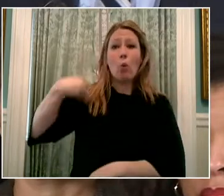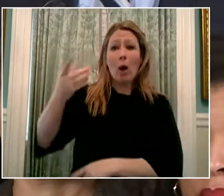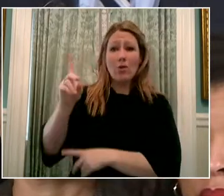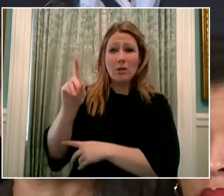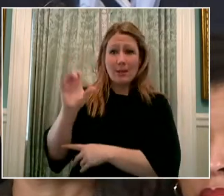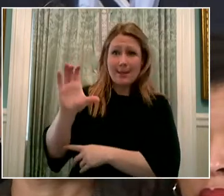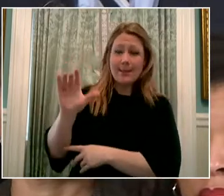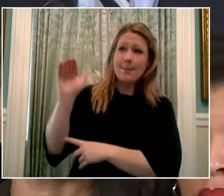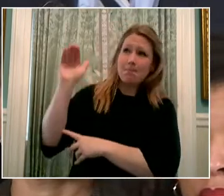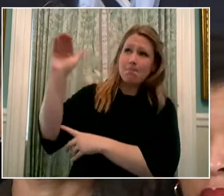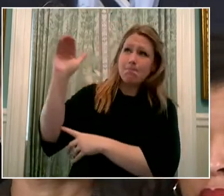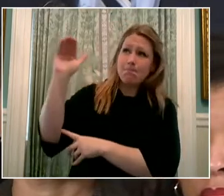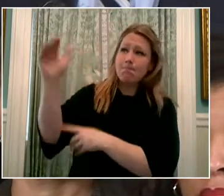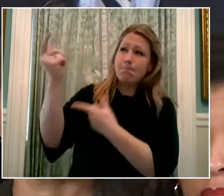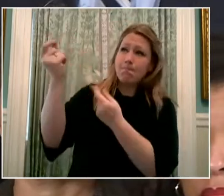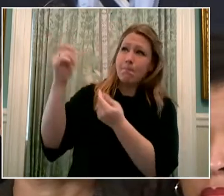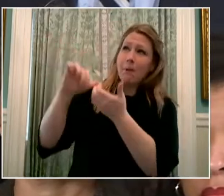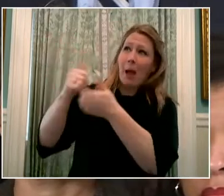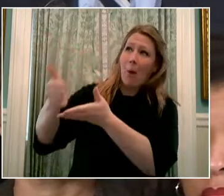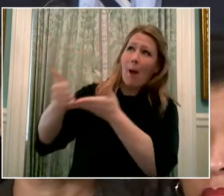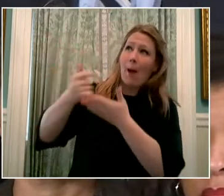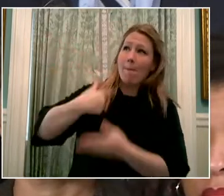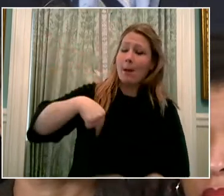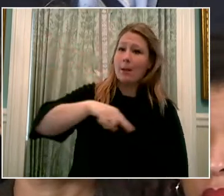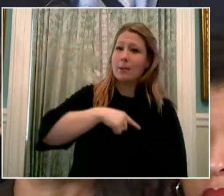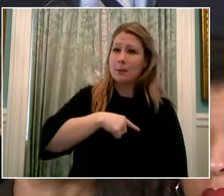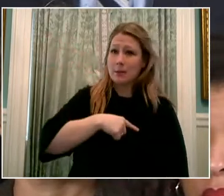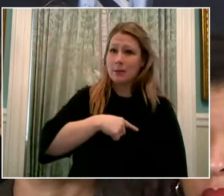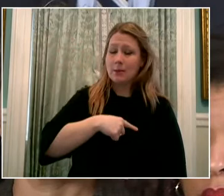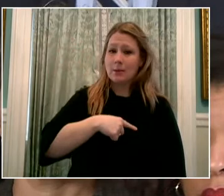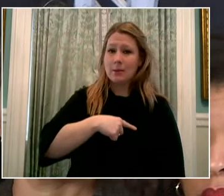so I wish we could have told those who were standing here